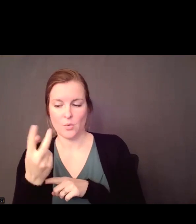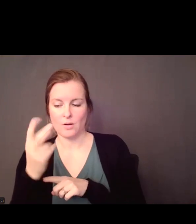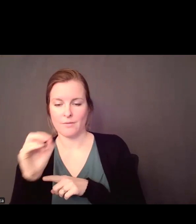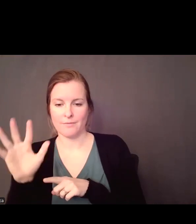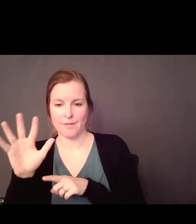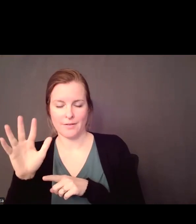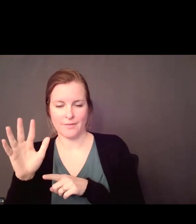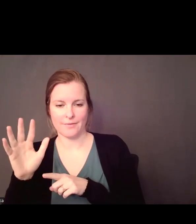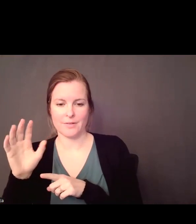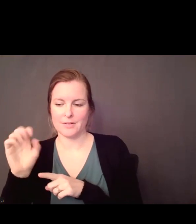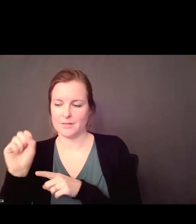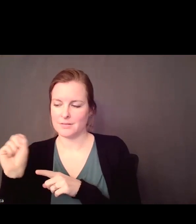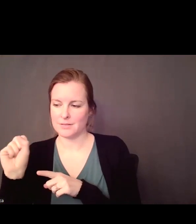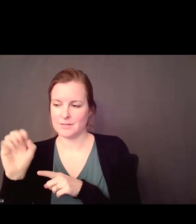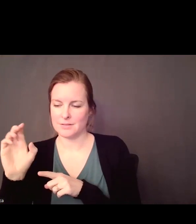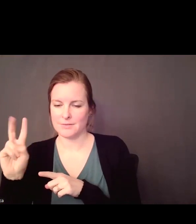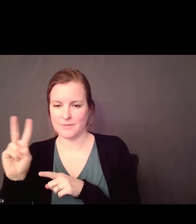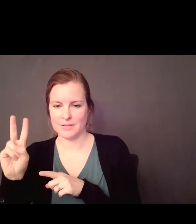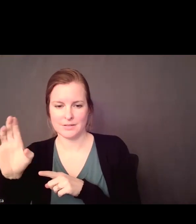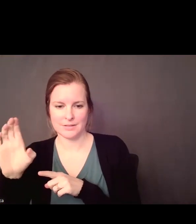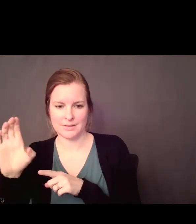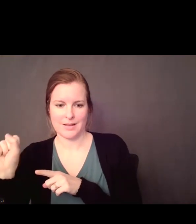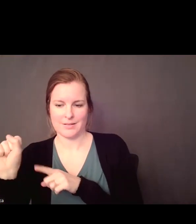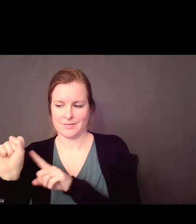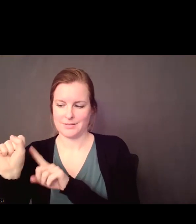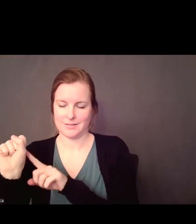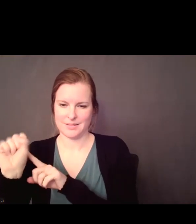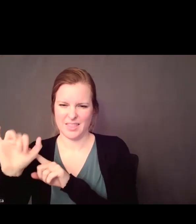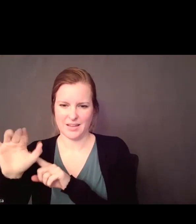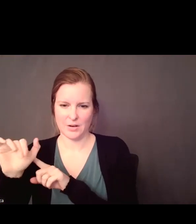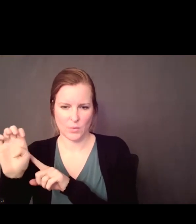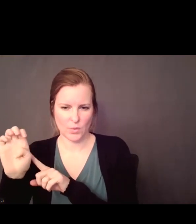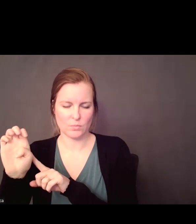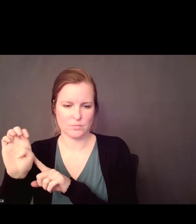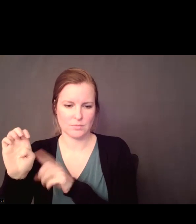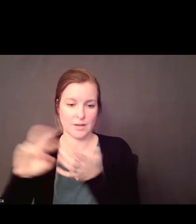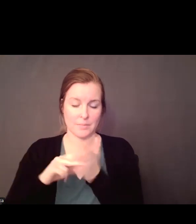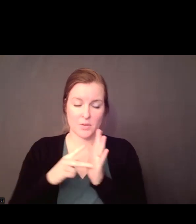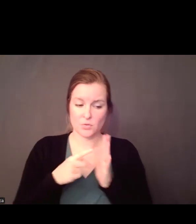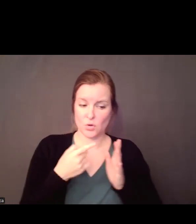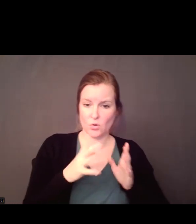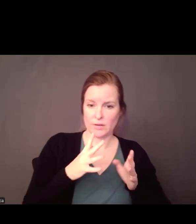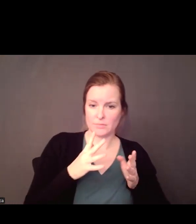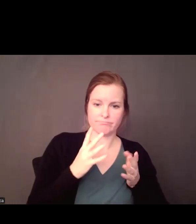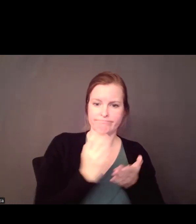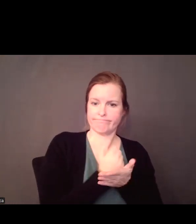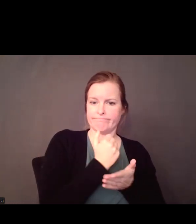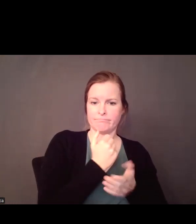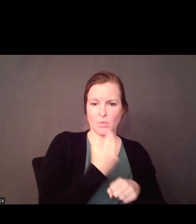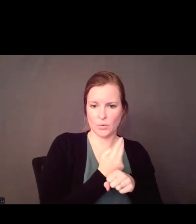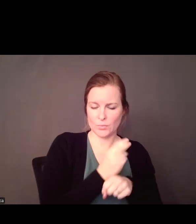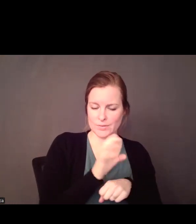implementation, because at that point, since you're already utilizing CSS, you don't have to go